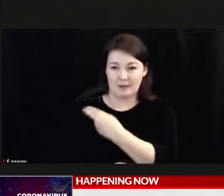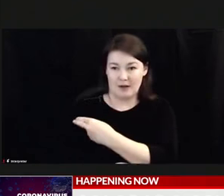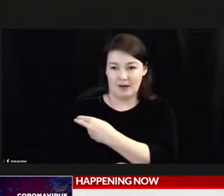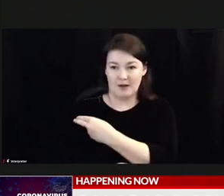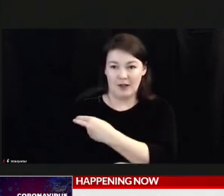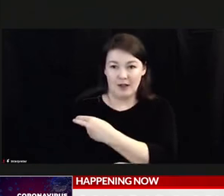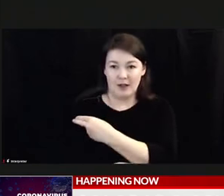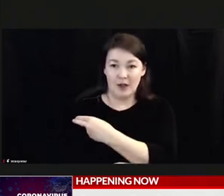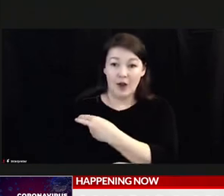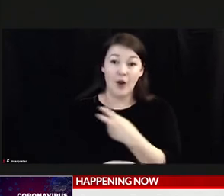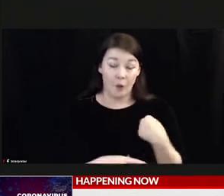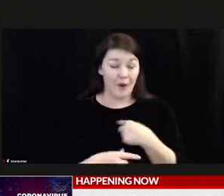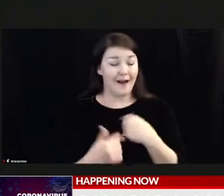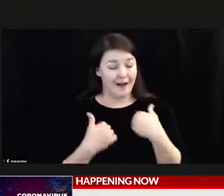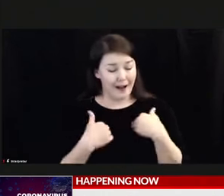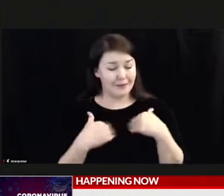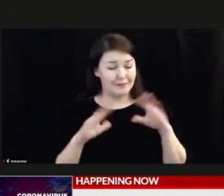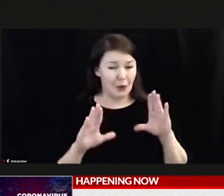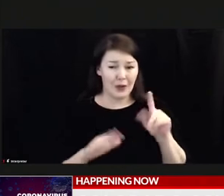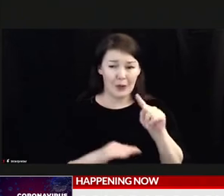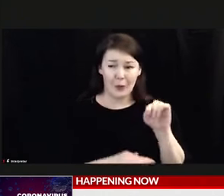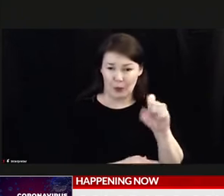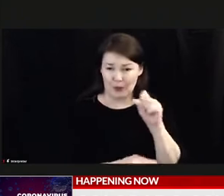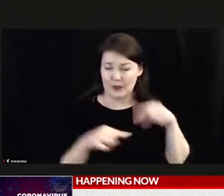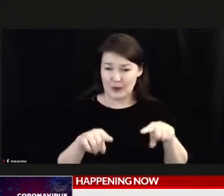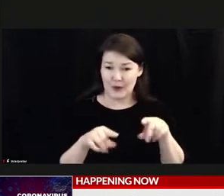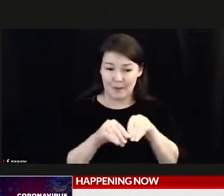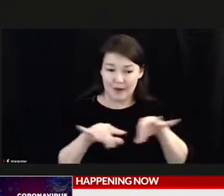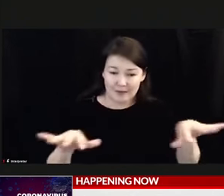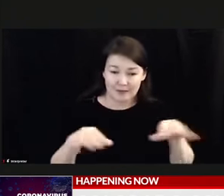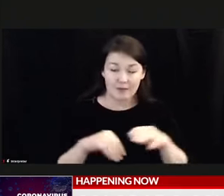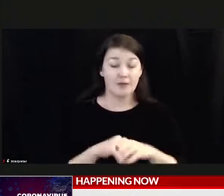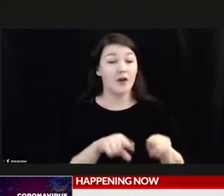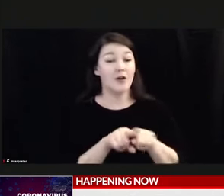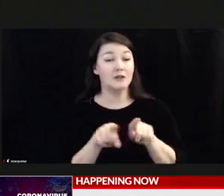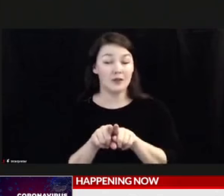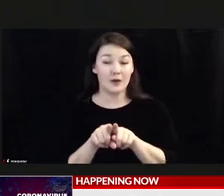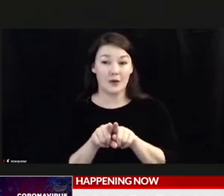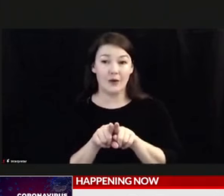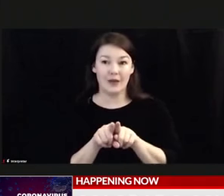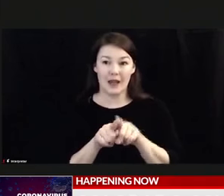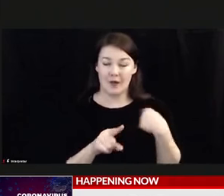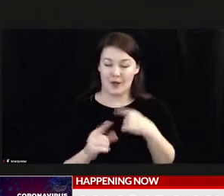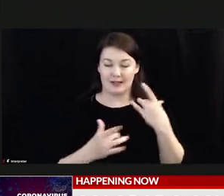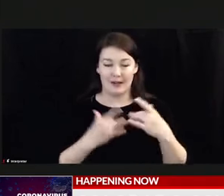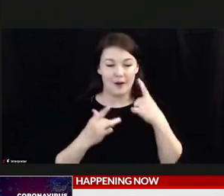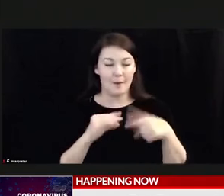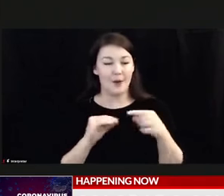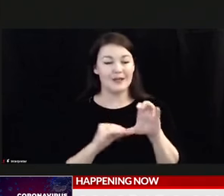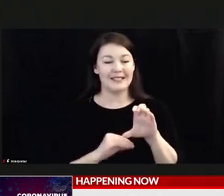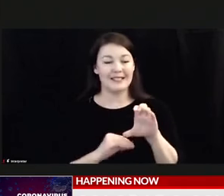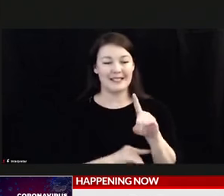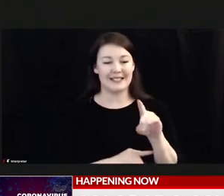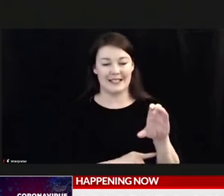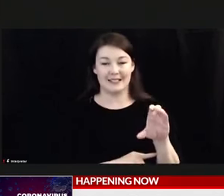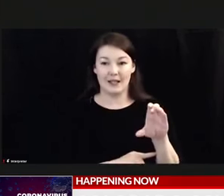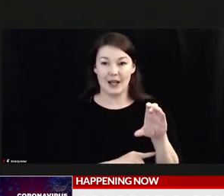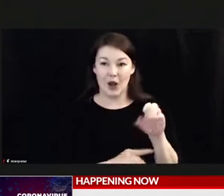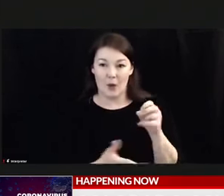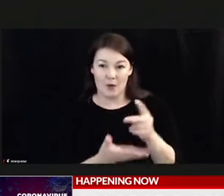pandemic. We are also very excited about anticipating CDC approval for vaccinating 5